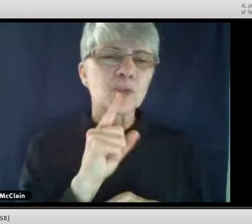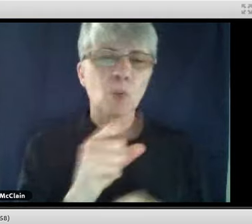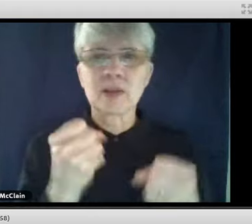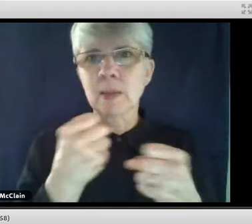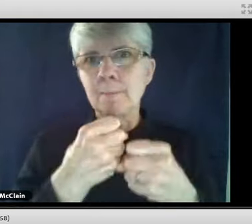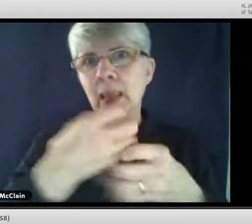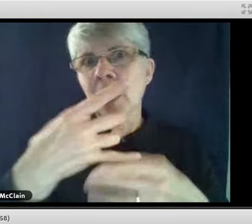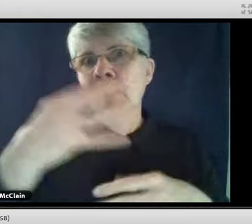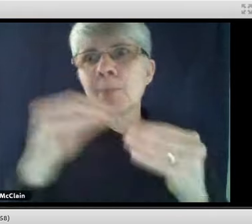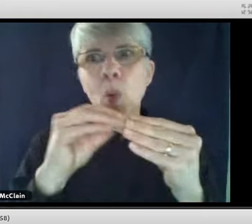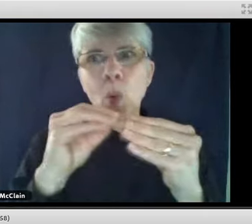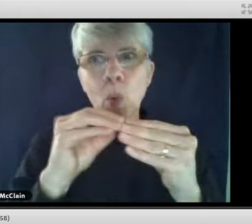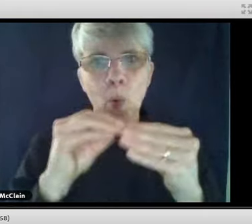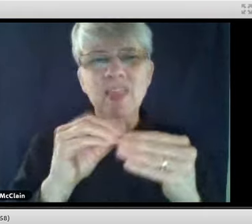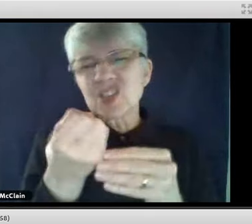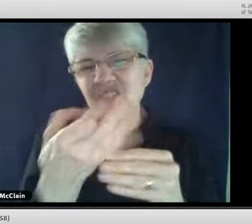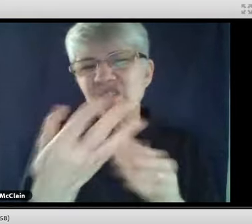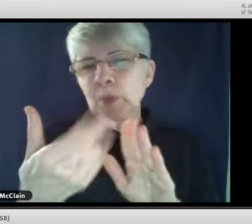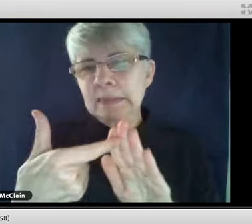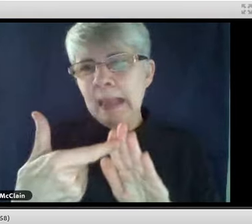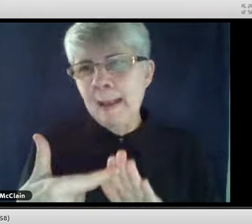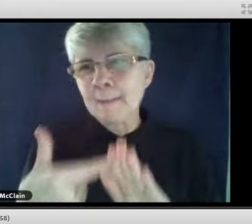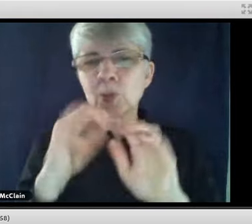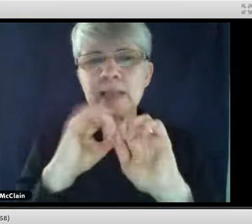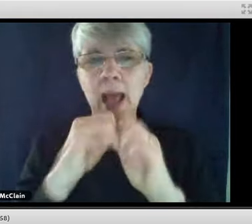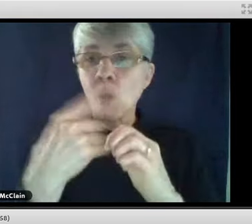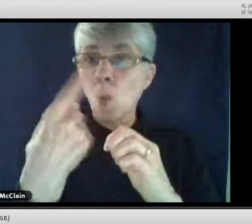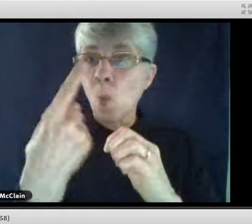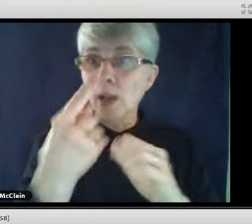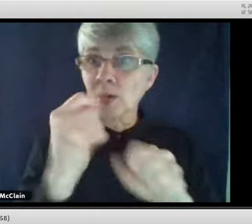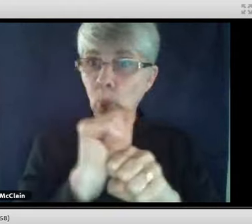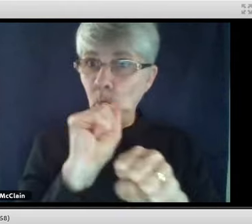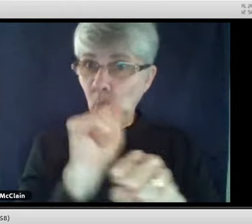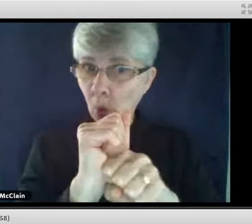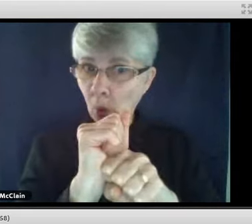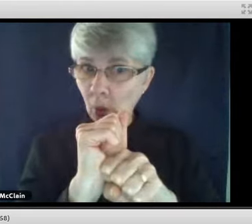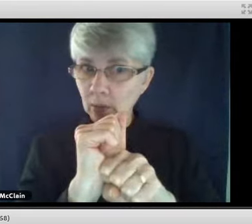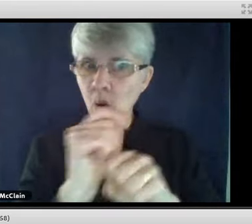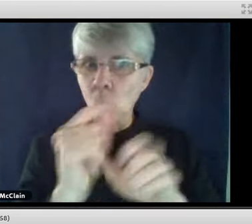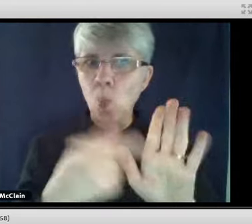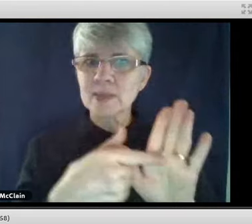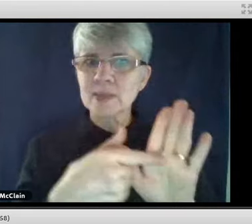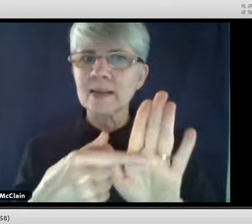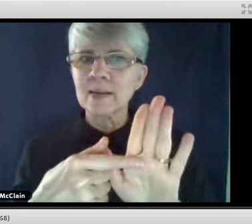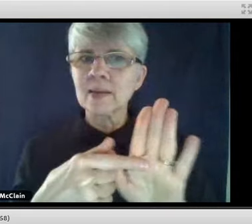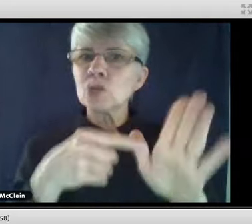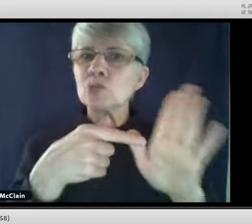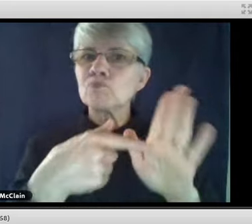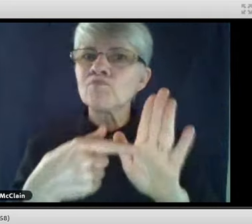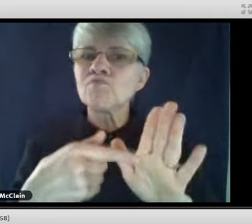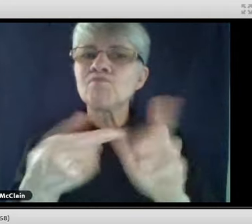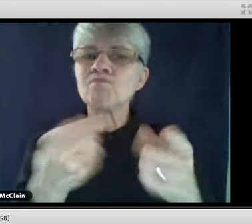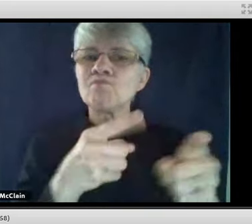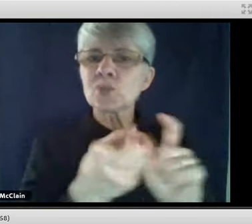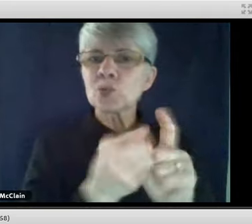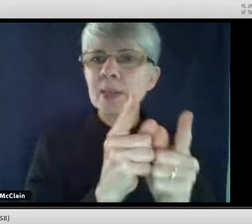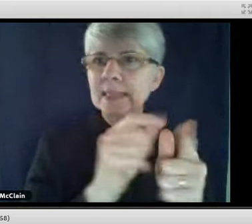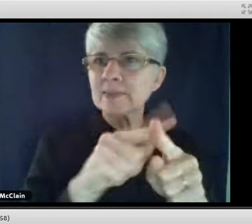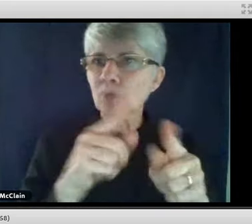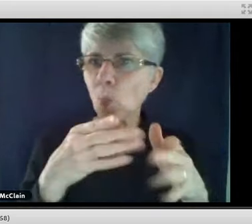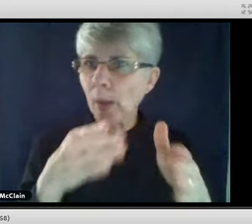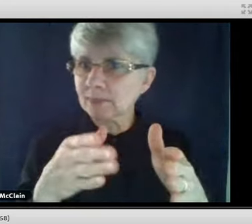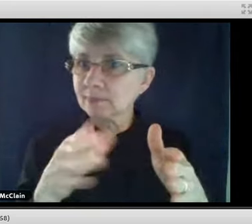many, many more. Okay, these are just a few examples of how this one work has been expressed in these different ways. Okay, so like